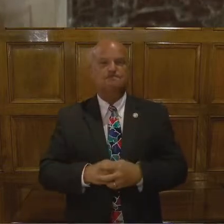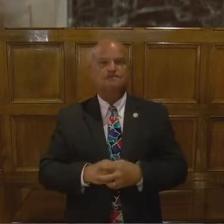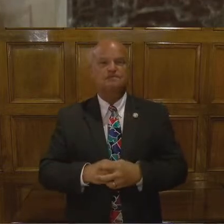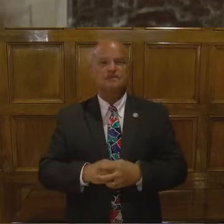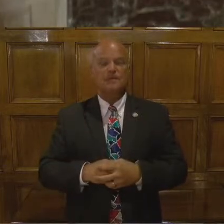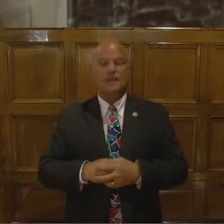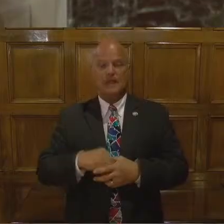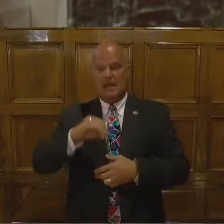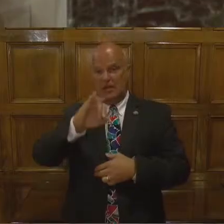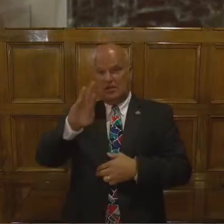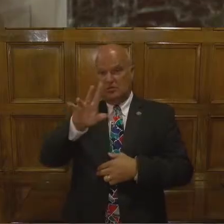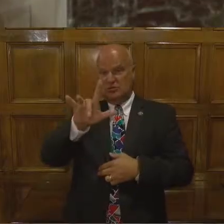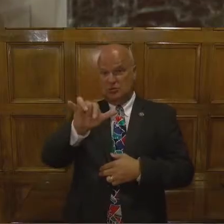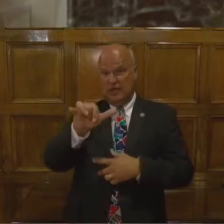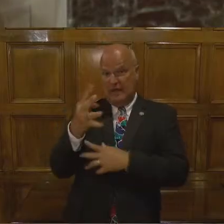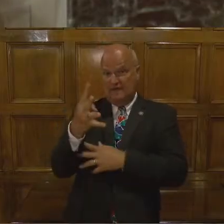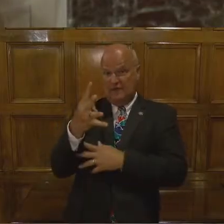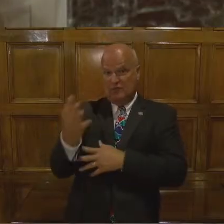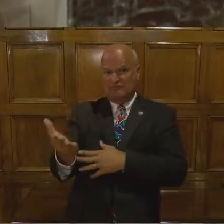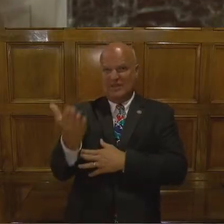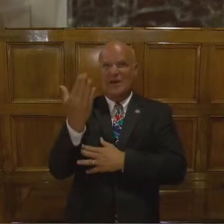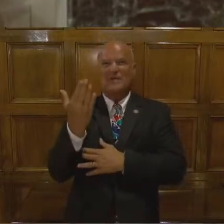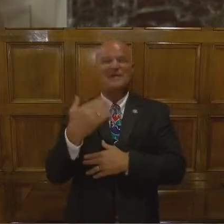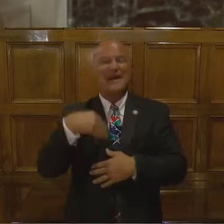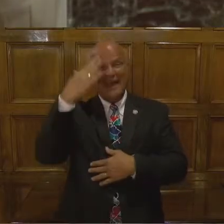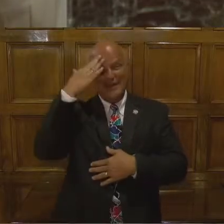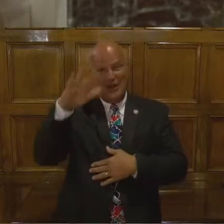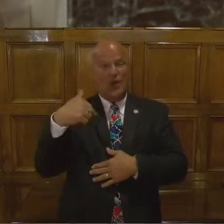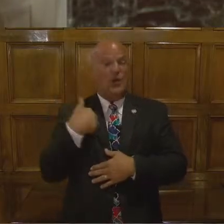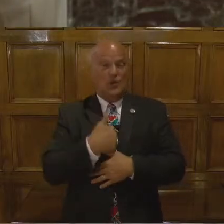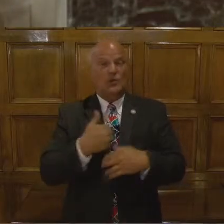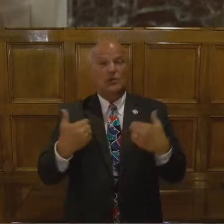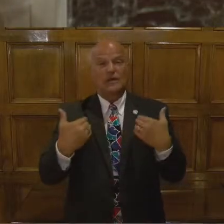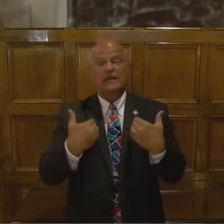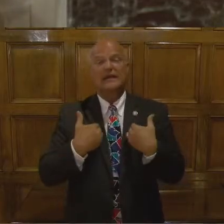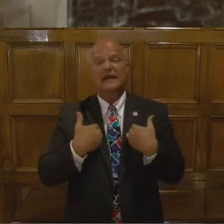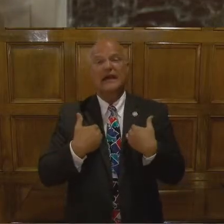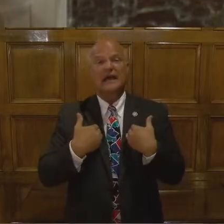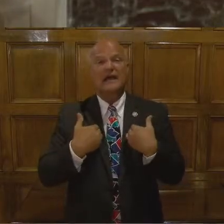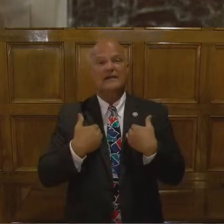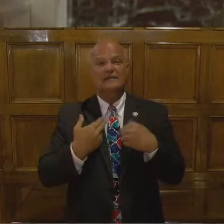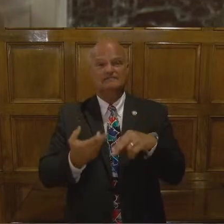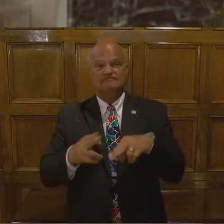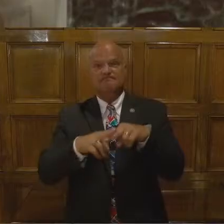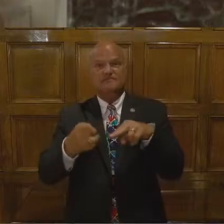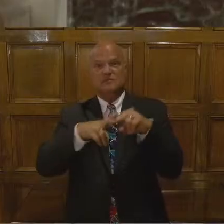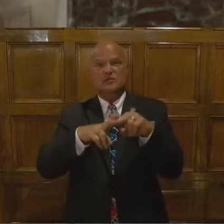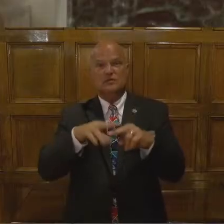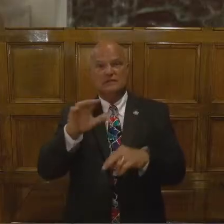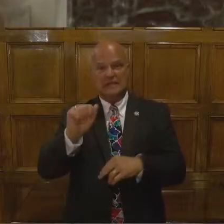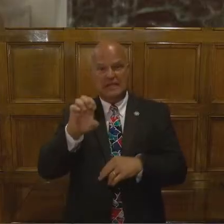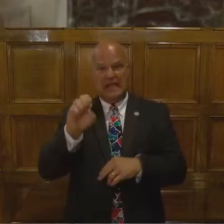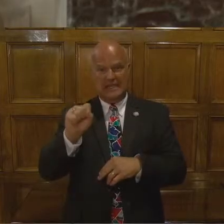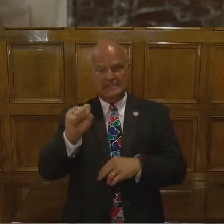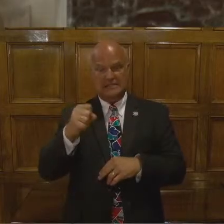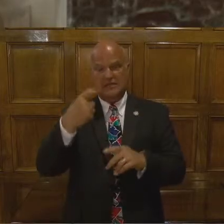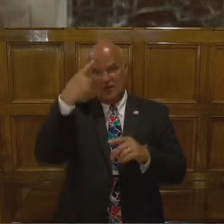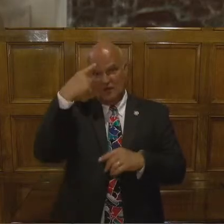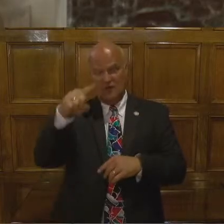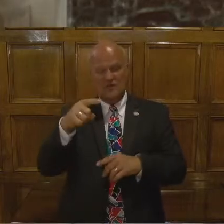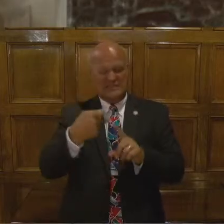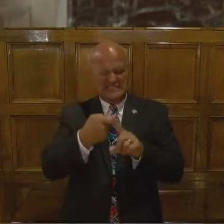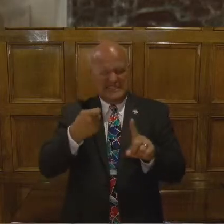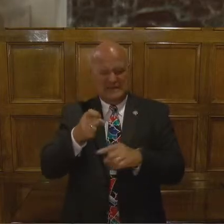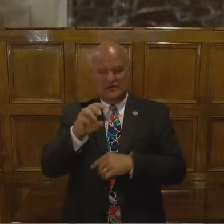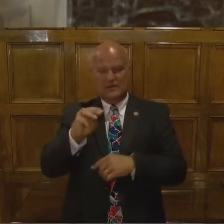July coming up, and as you can see, we did have an increase of cases subsequent to Memorial